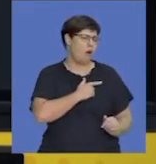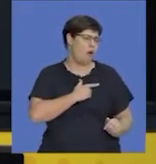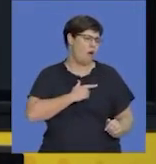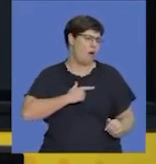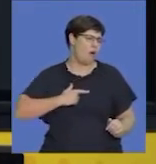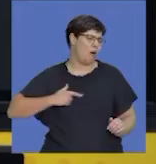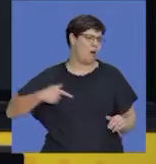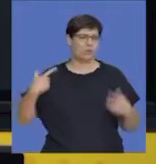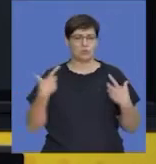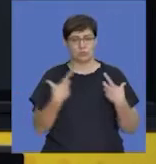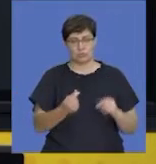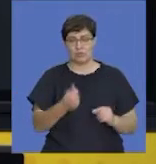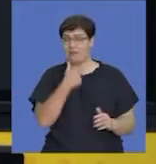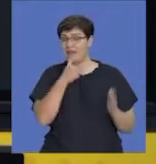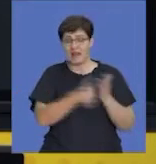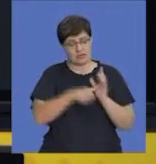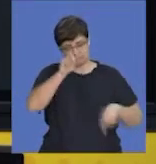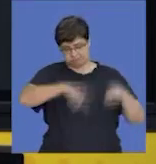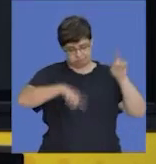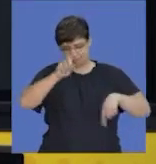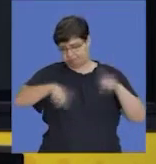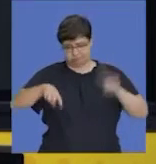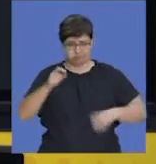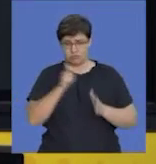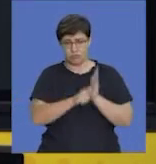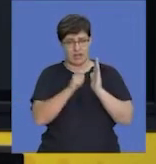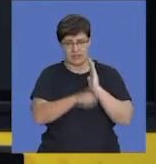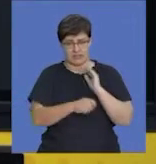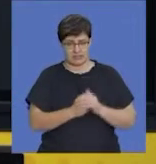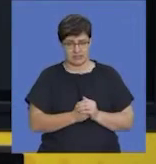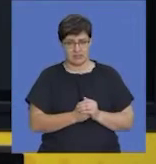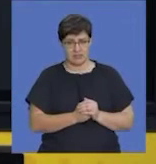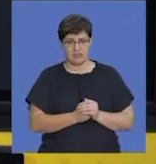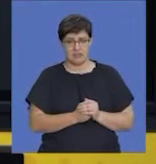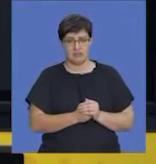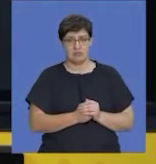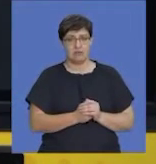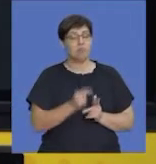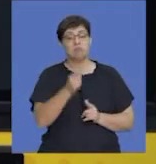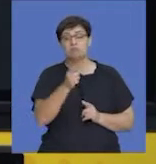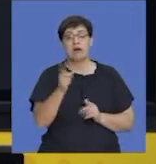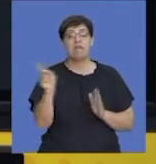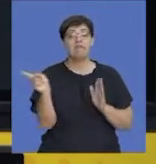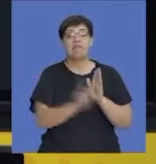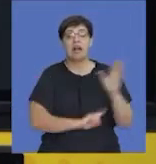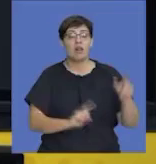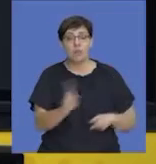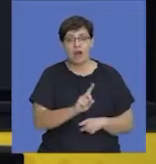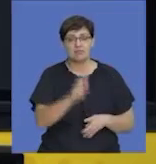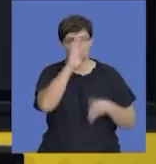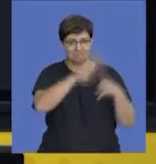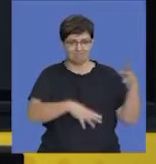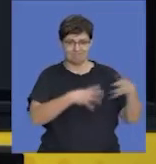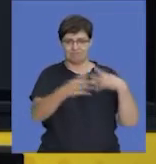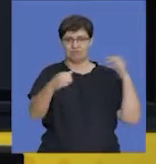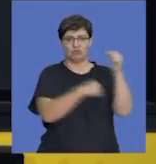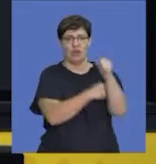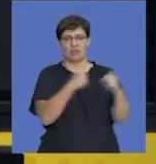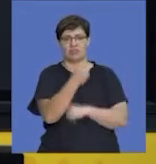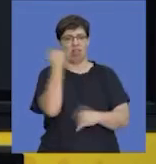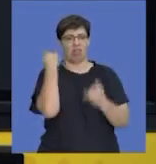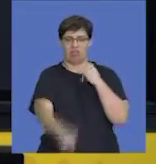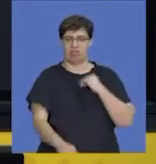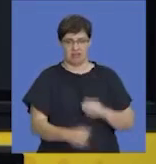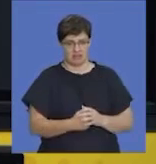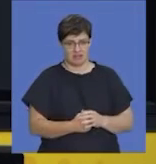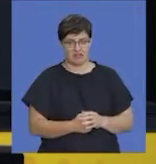many, many different types of letters that we write. But what we fail to do is get the format right. So today we're going